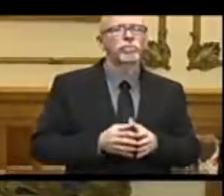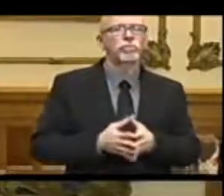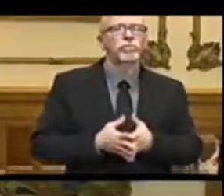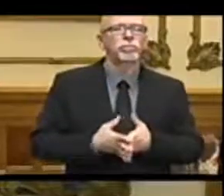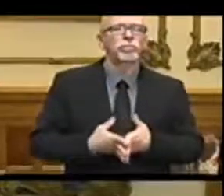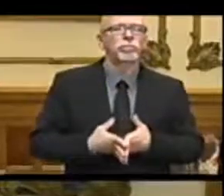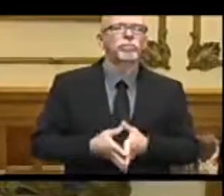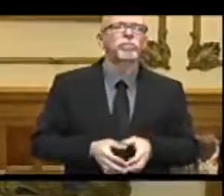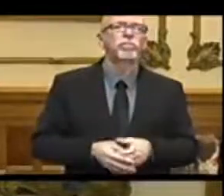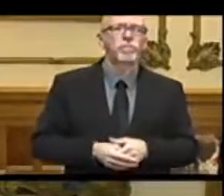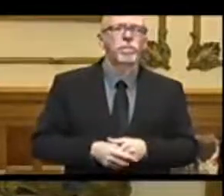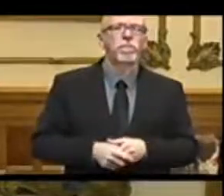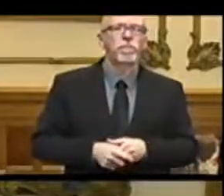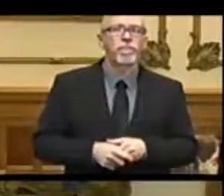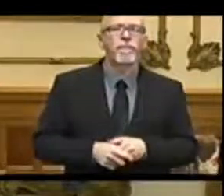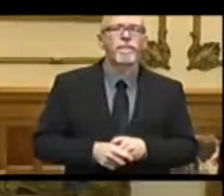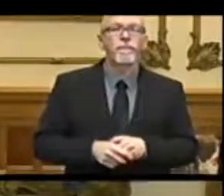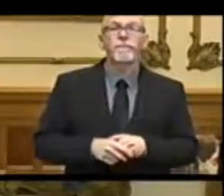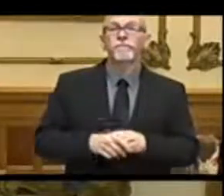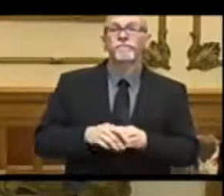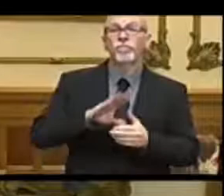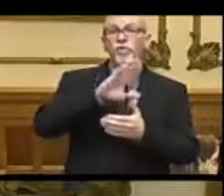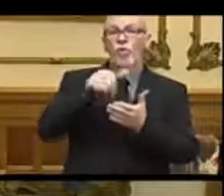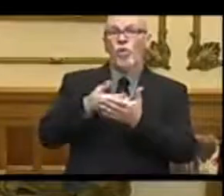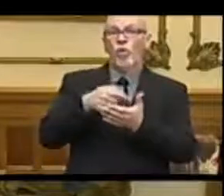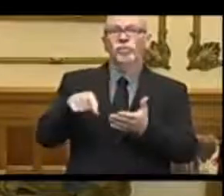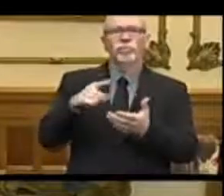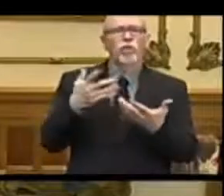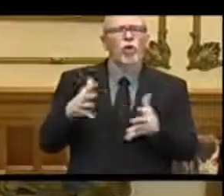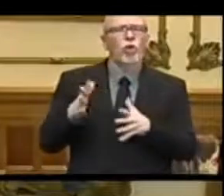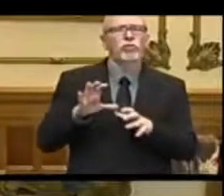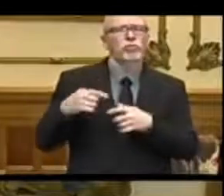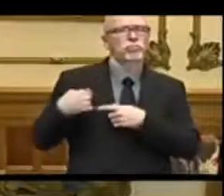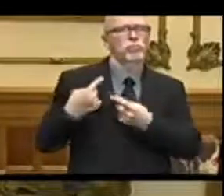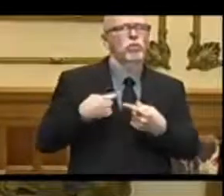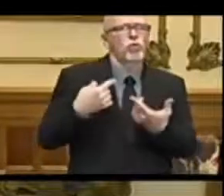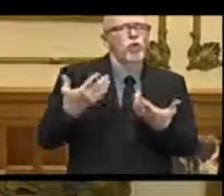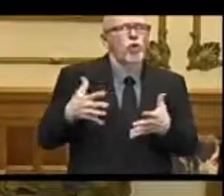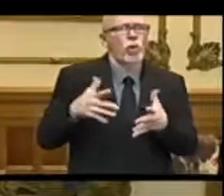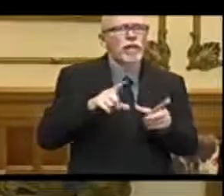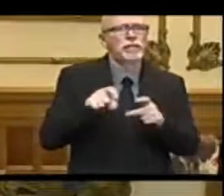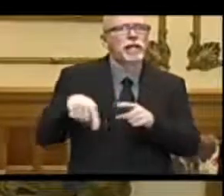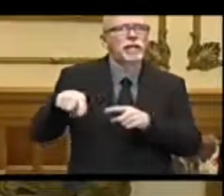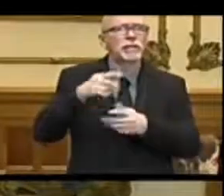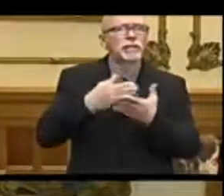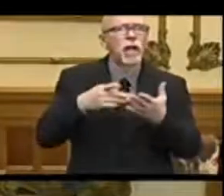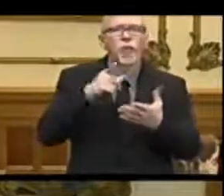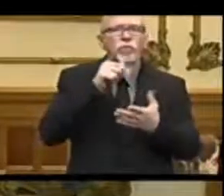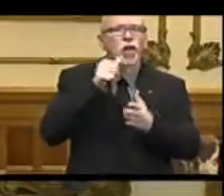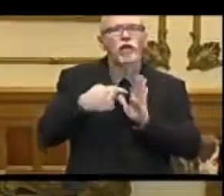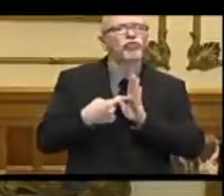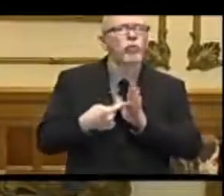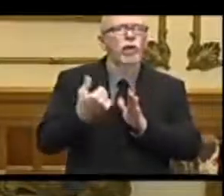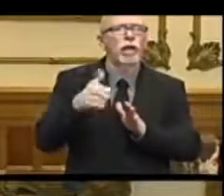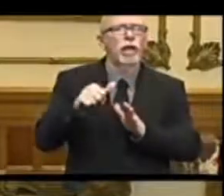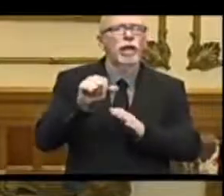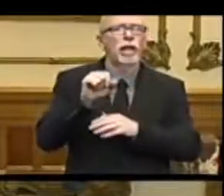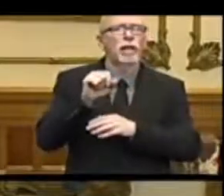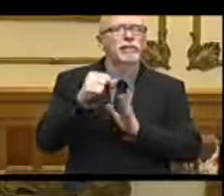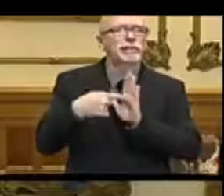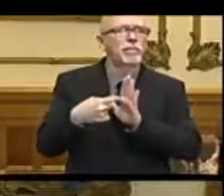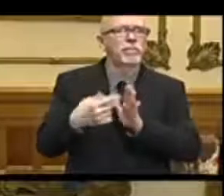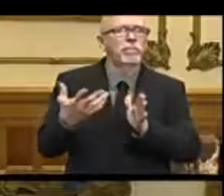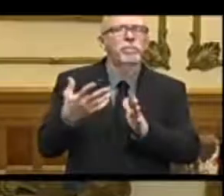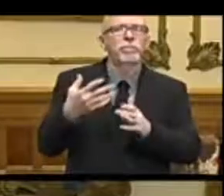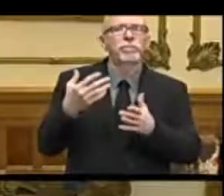So all of that, in some way, shape, or form, is going on right now. We are already testing asymptomatic individuals in our most at-risk